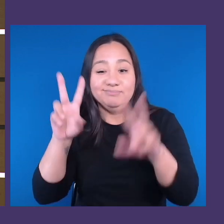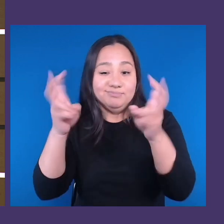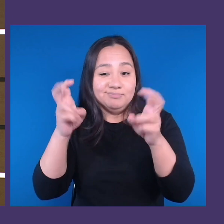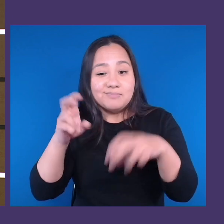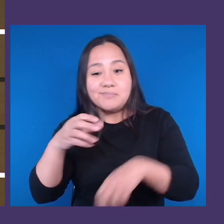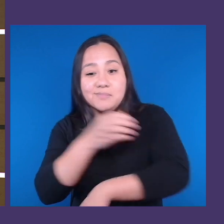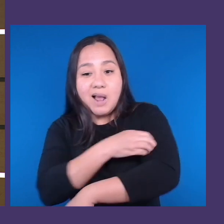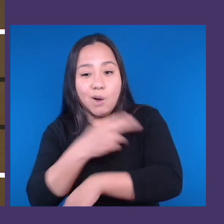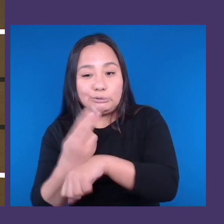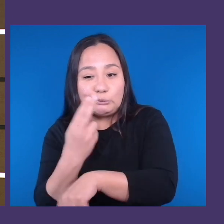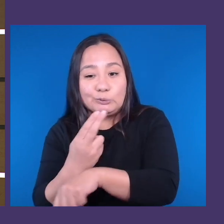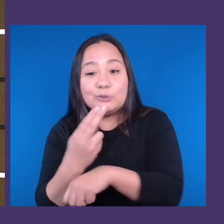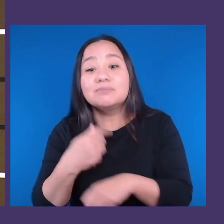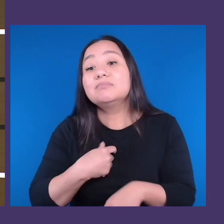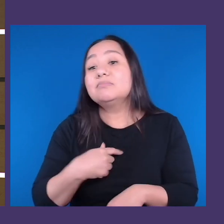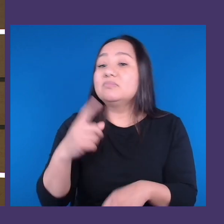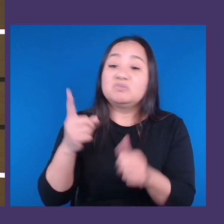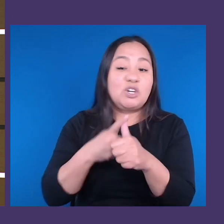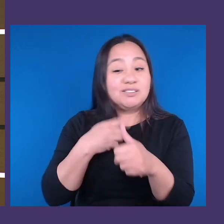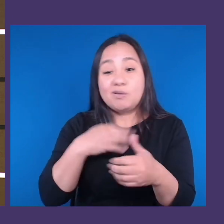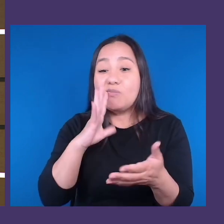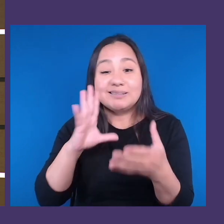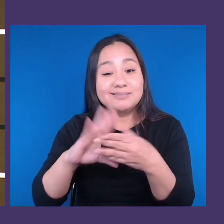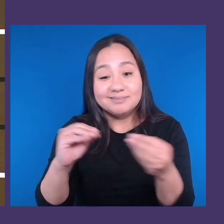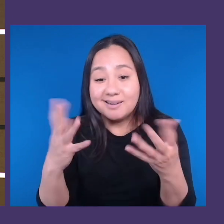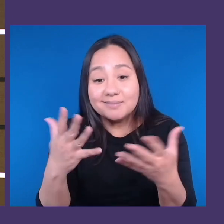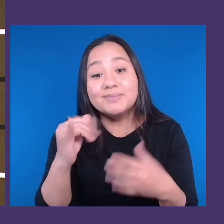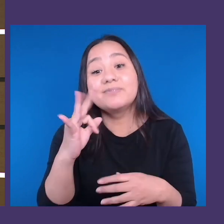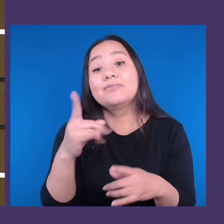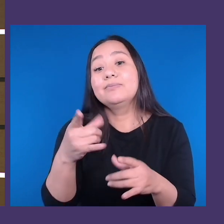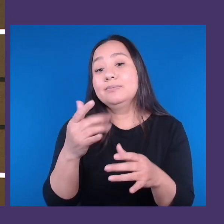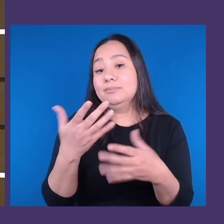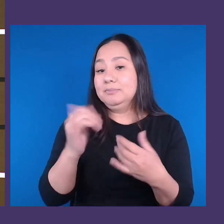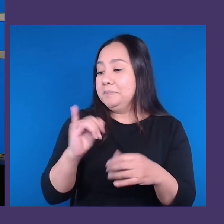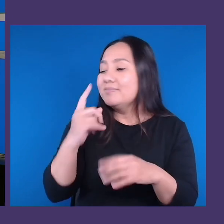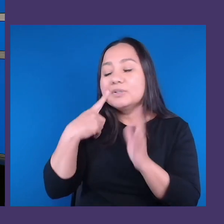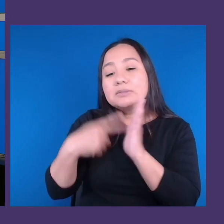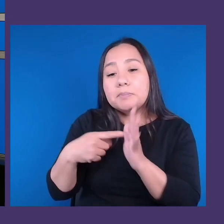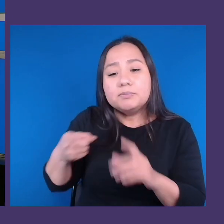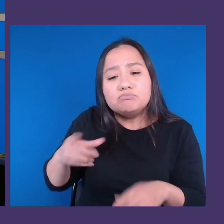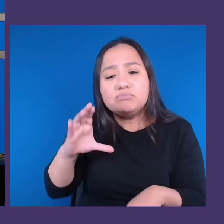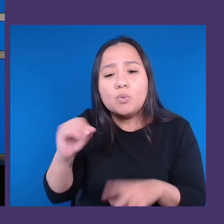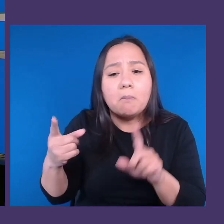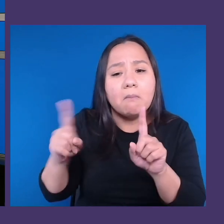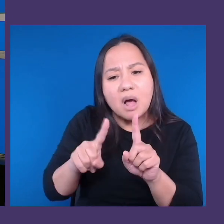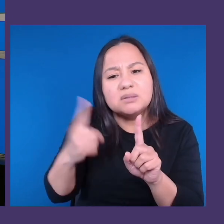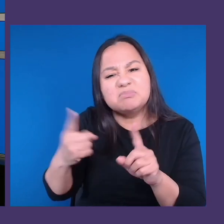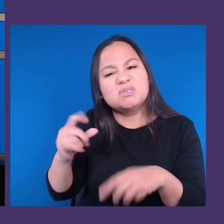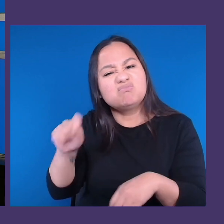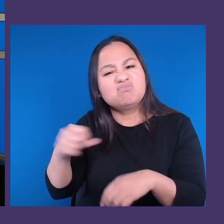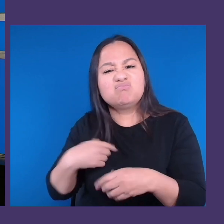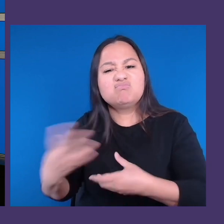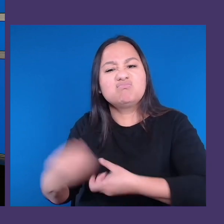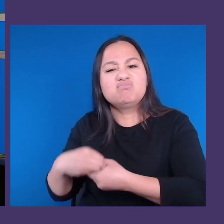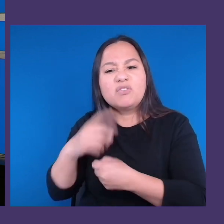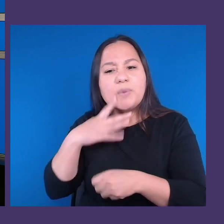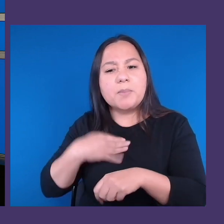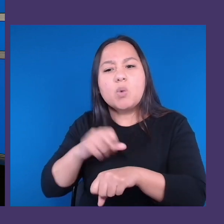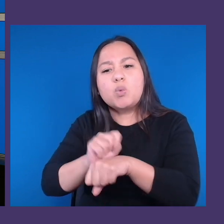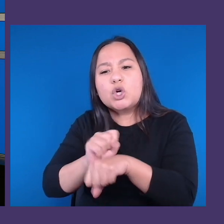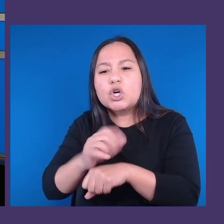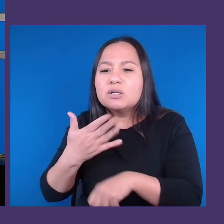like this, like a co-pilot, something I use in my work and personal life every day, put it to